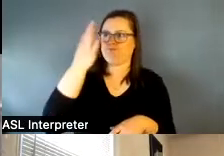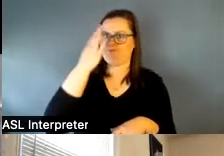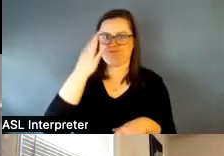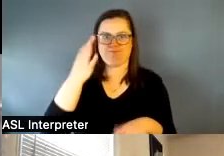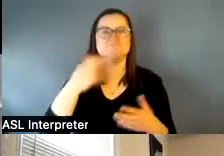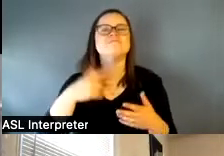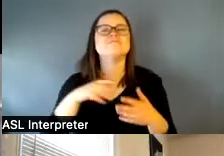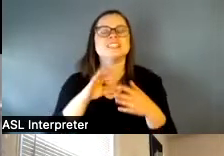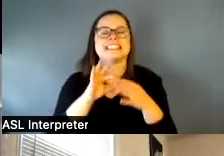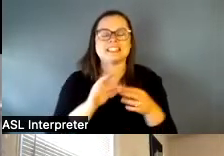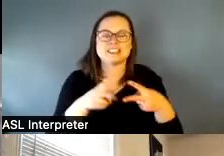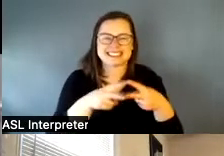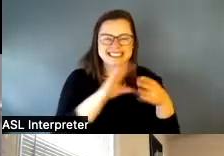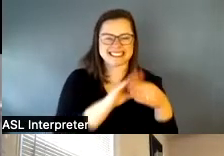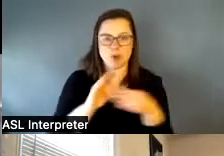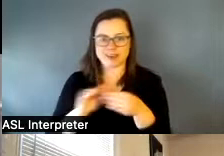the landscape